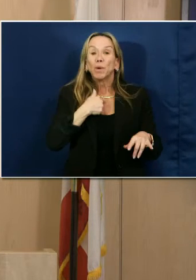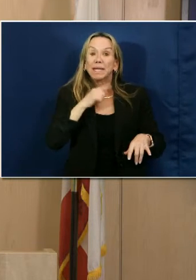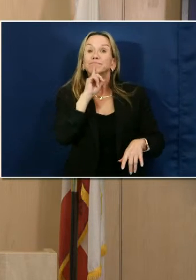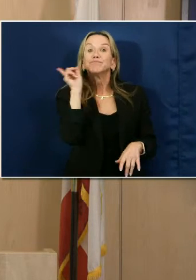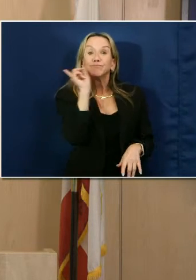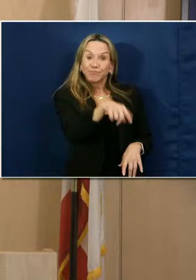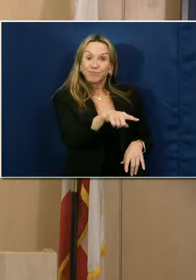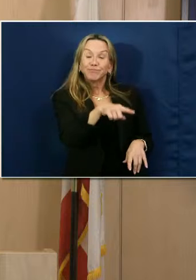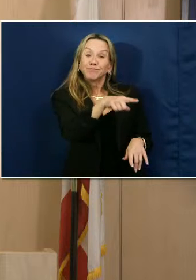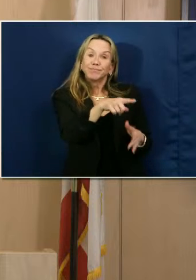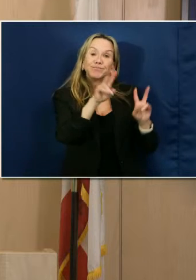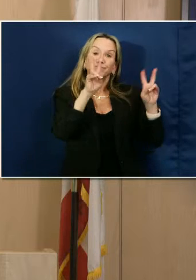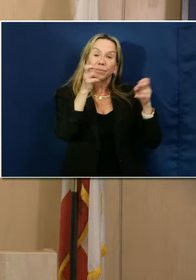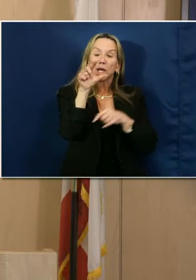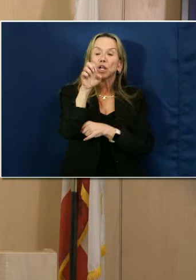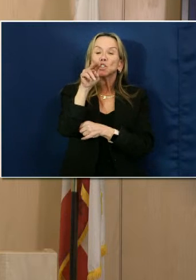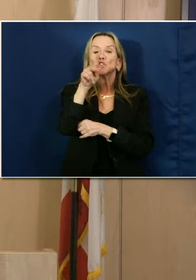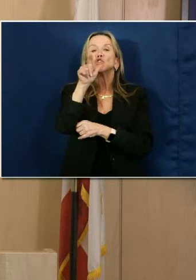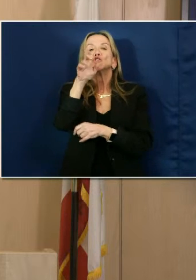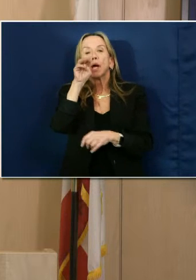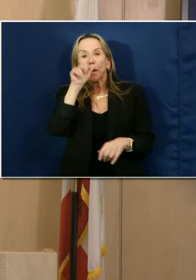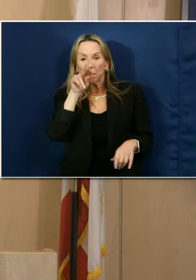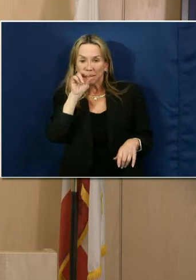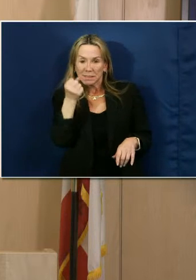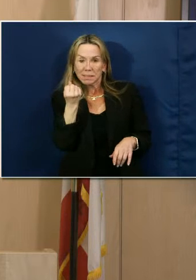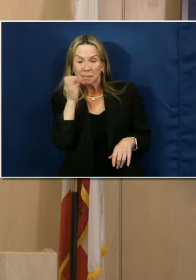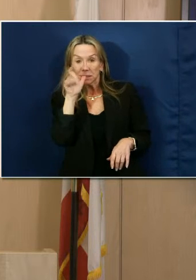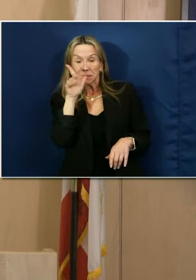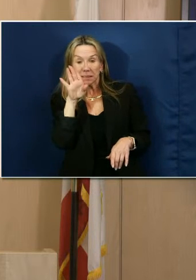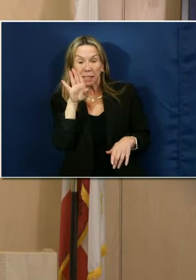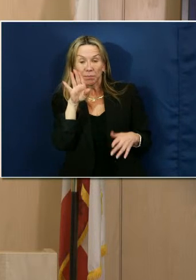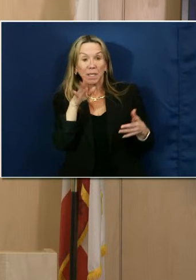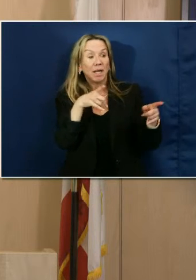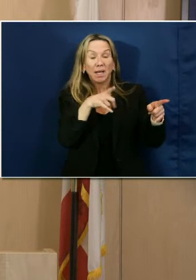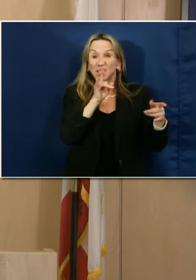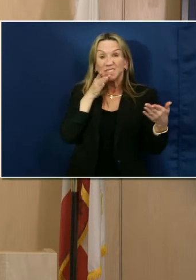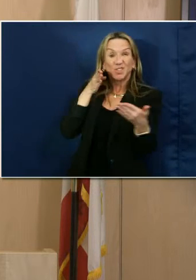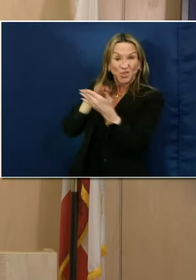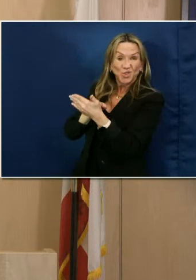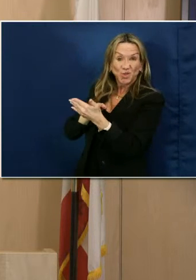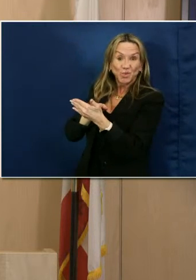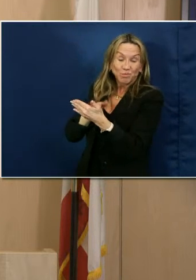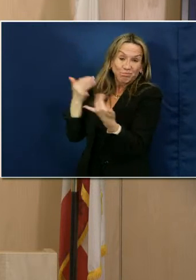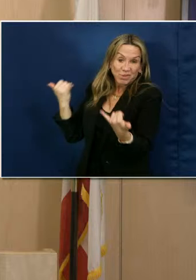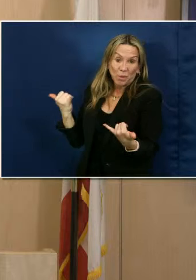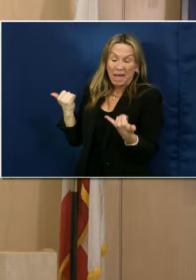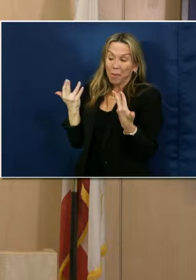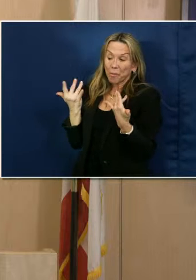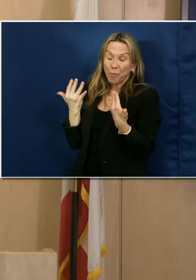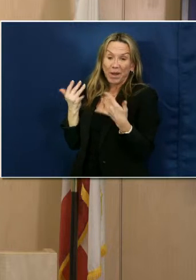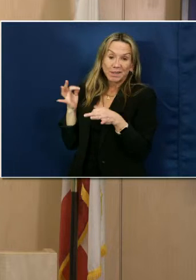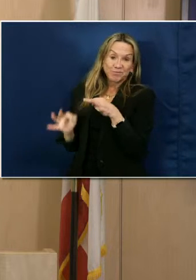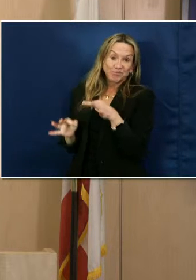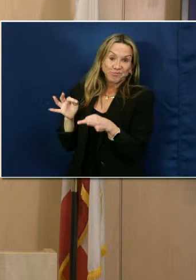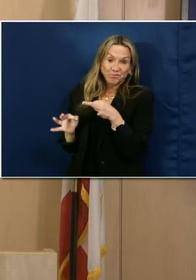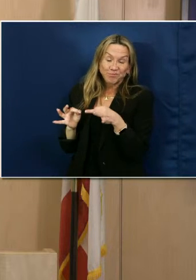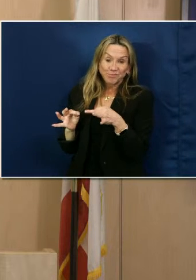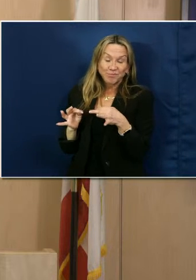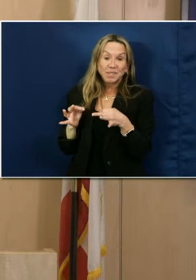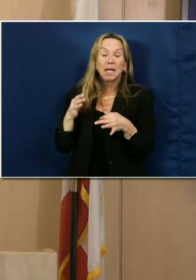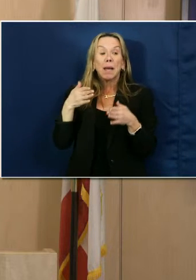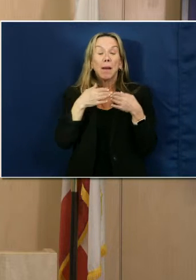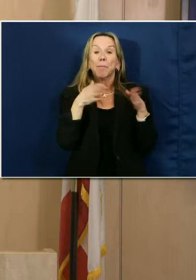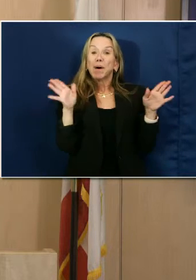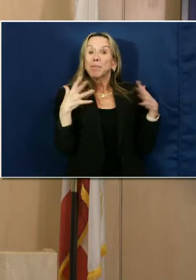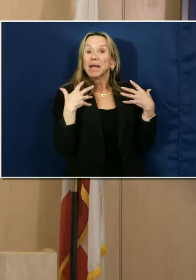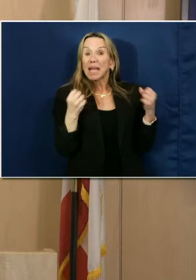judge temporarily overruled the county order pending further hearings. In other instances, the county public health orders closed